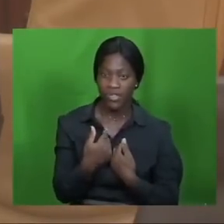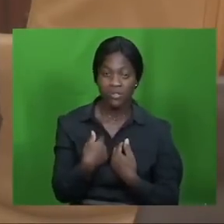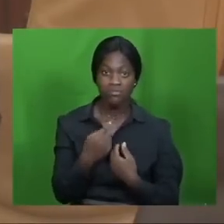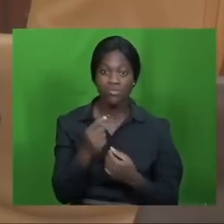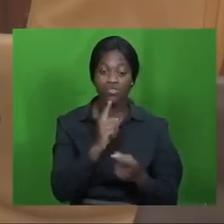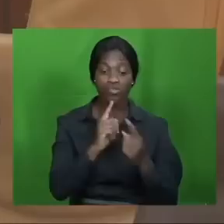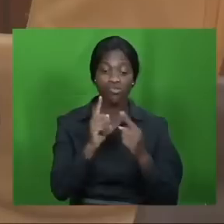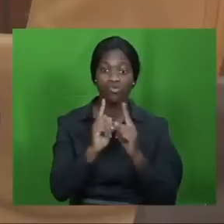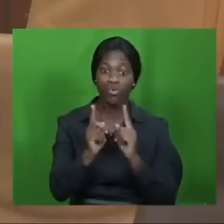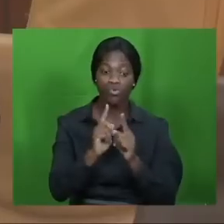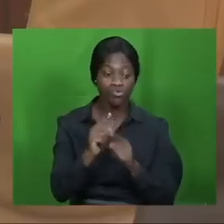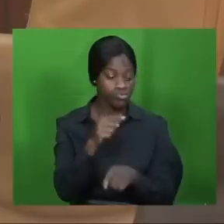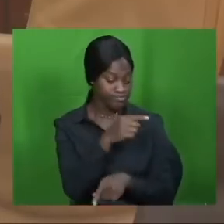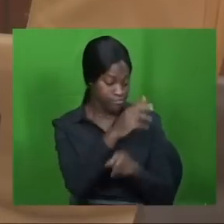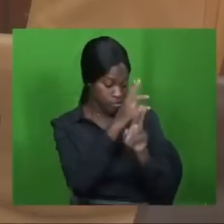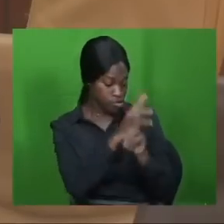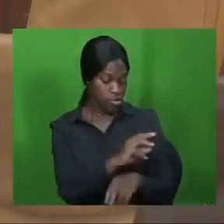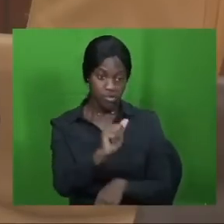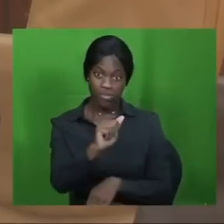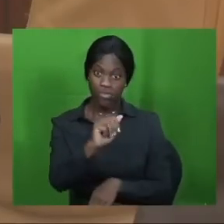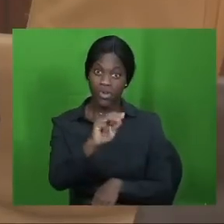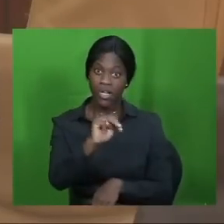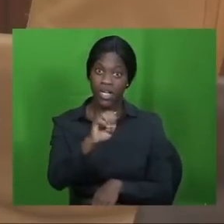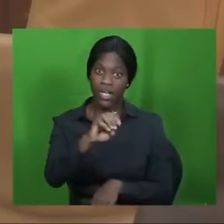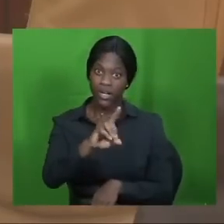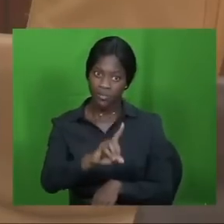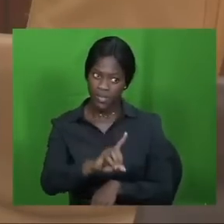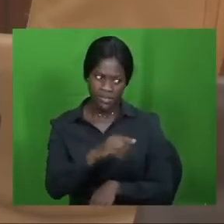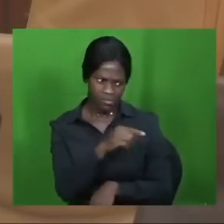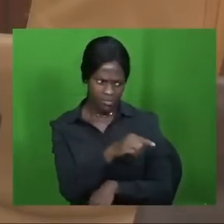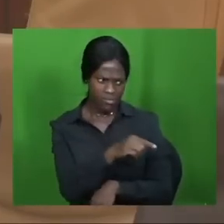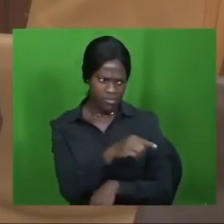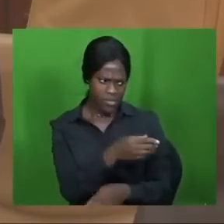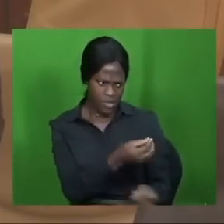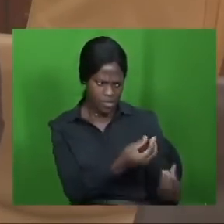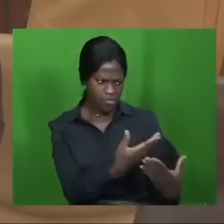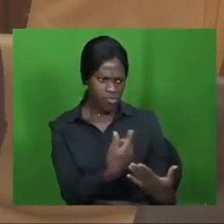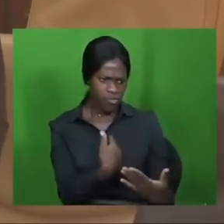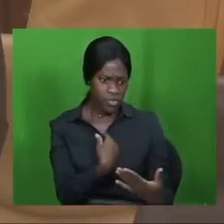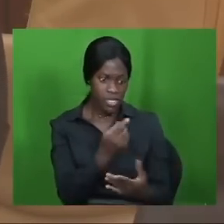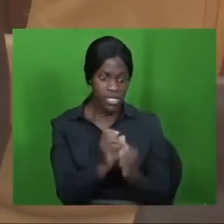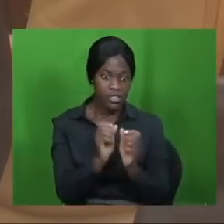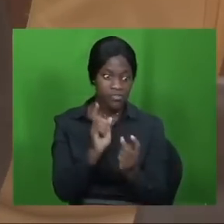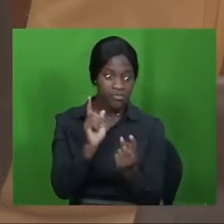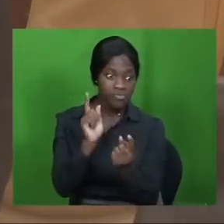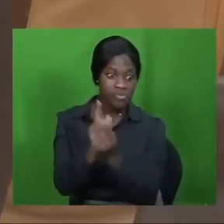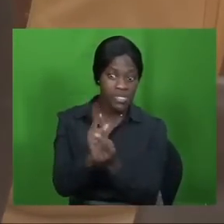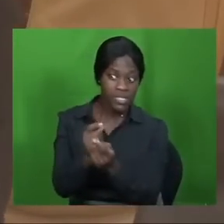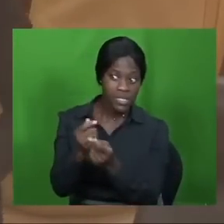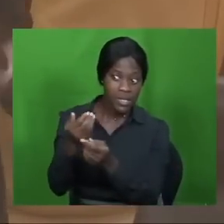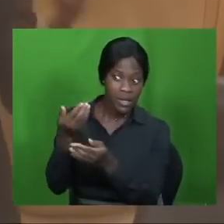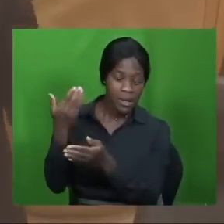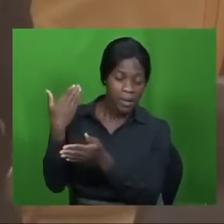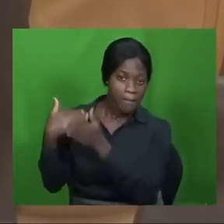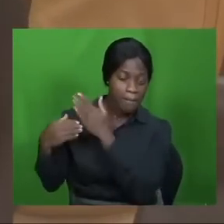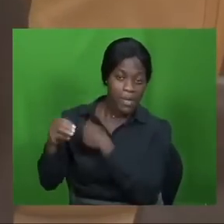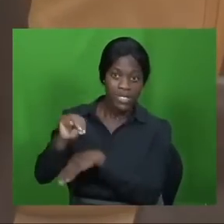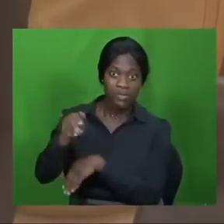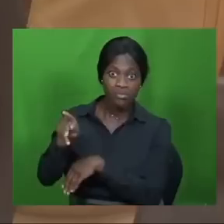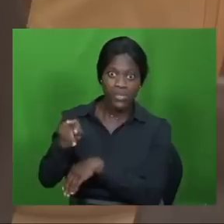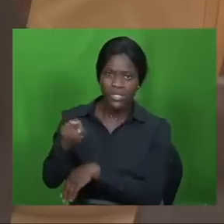Ahmed 2 days back, and he told me that when you meet former MPs, you get